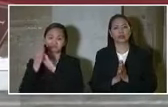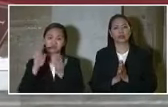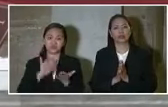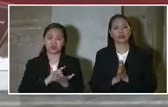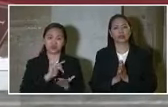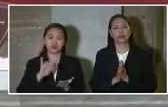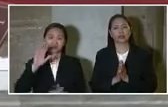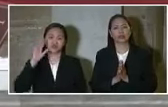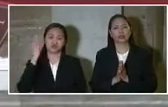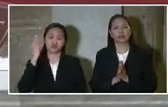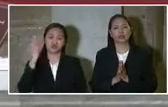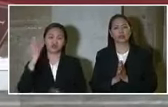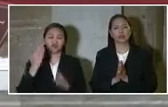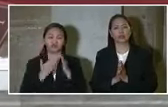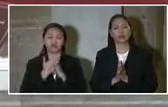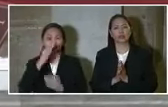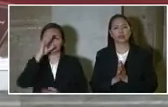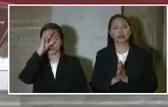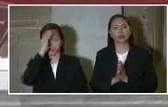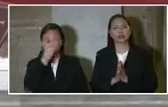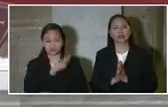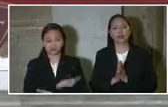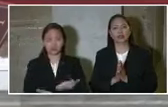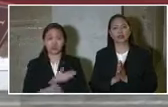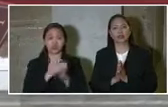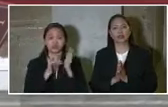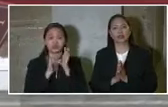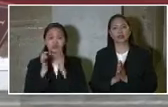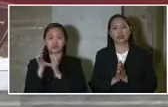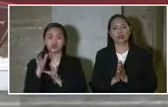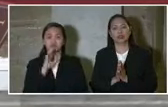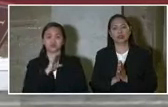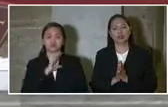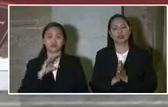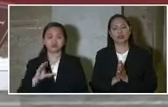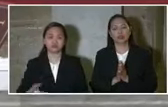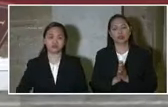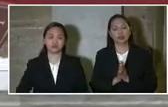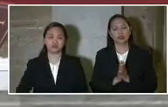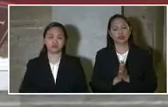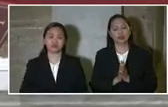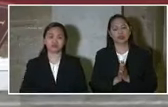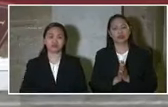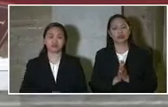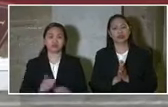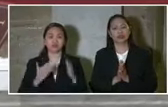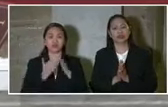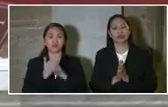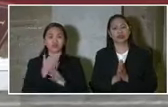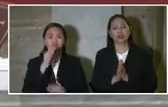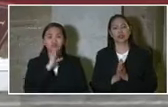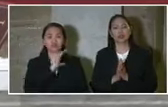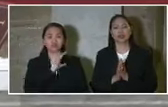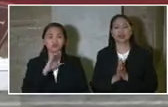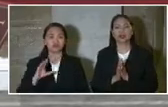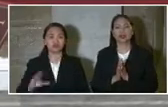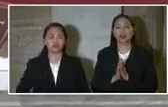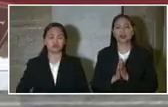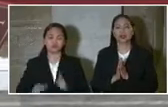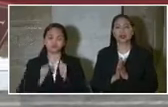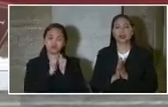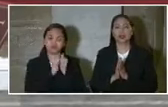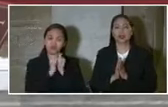glorify you through your Son, Jesus Christ. Through him,